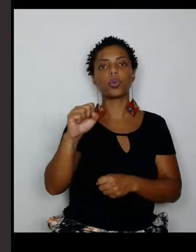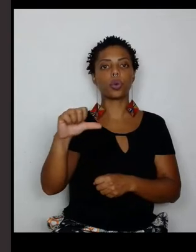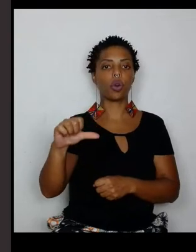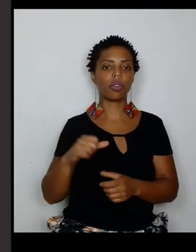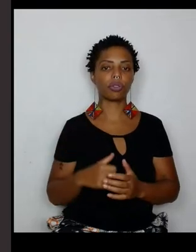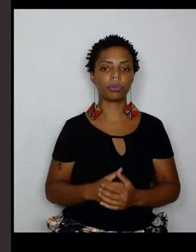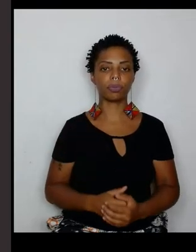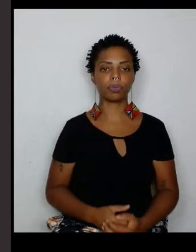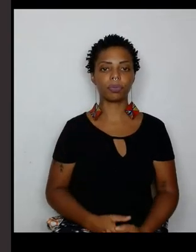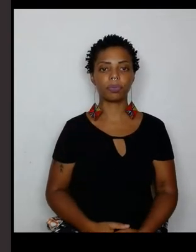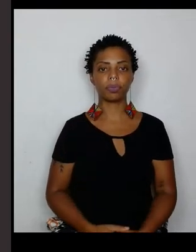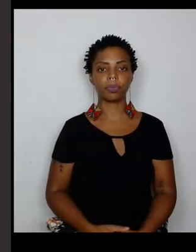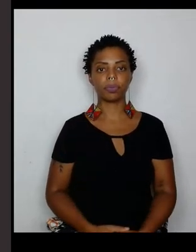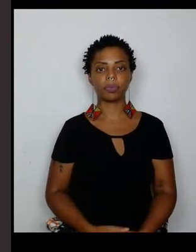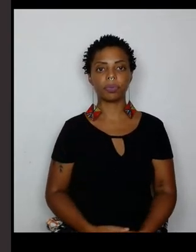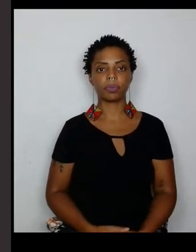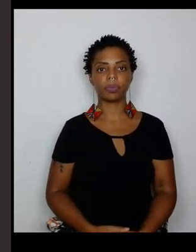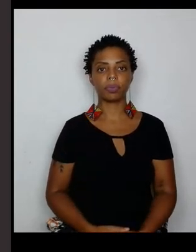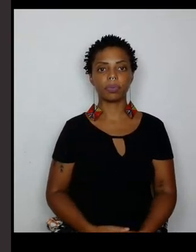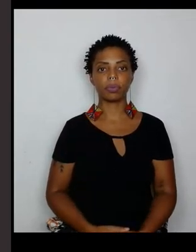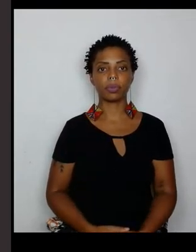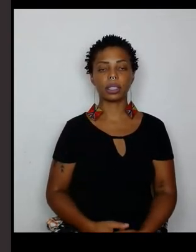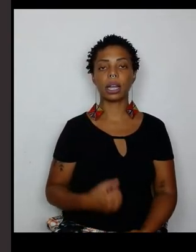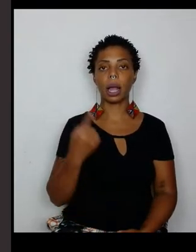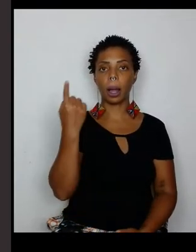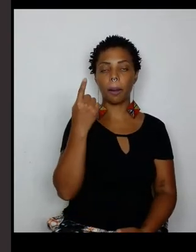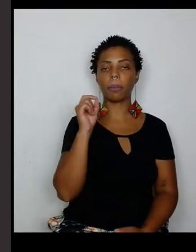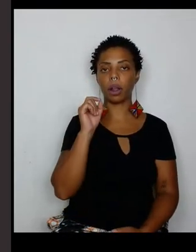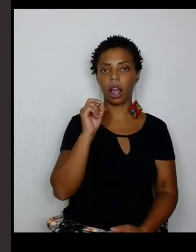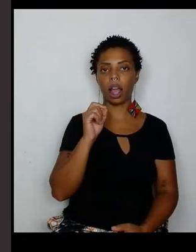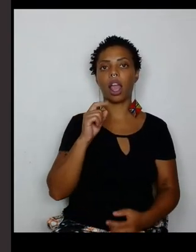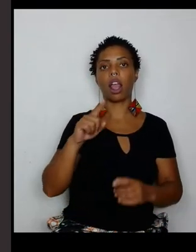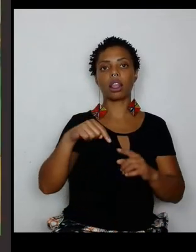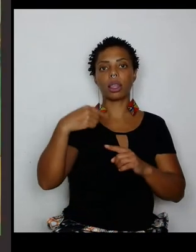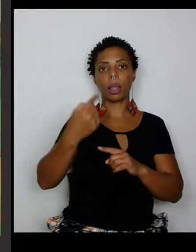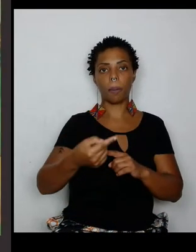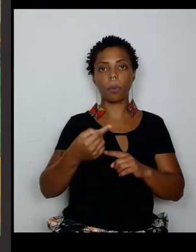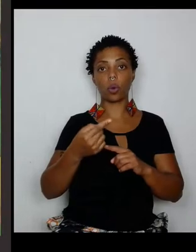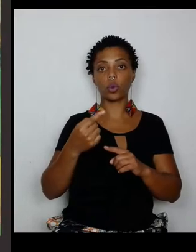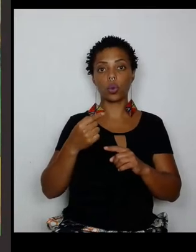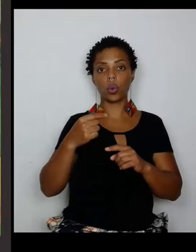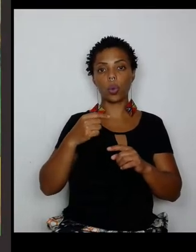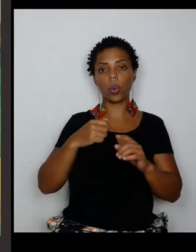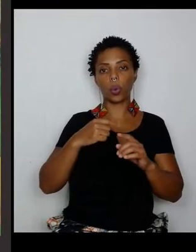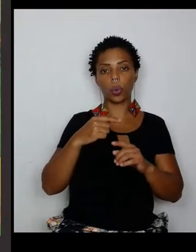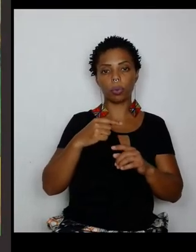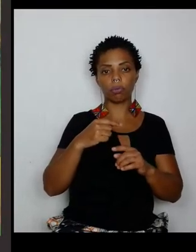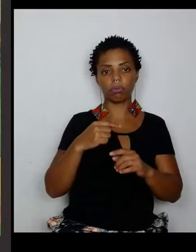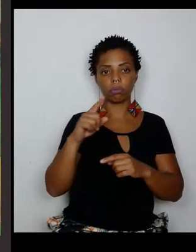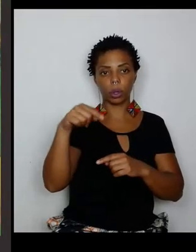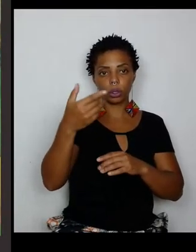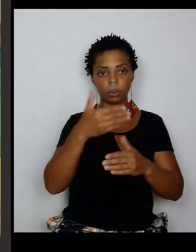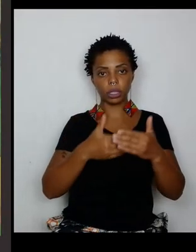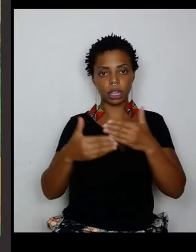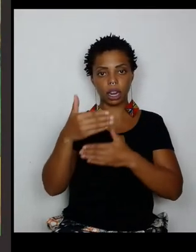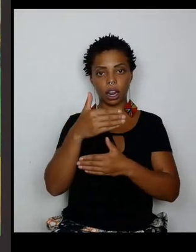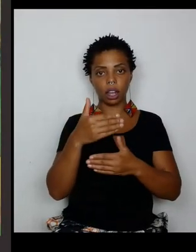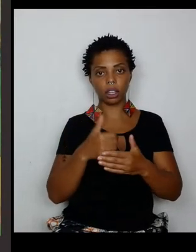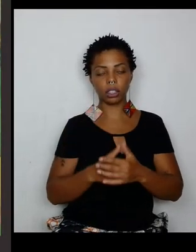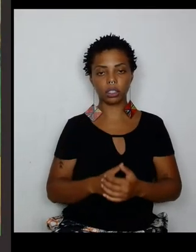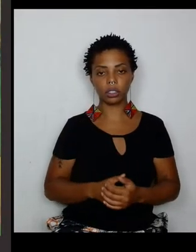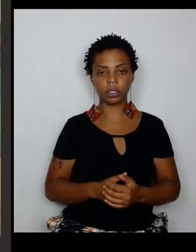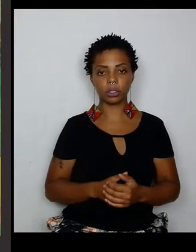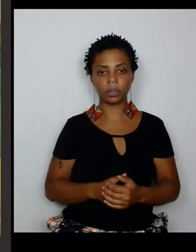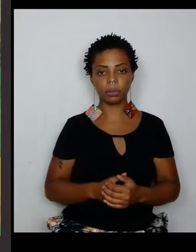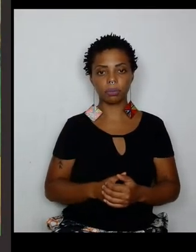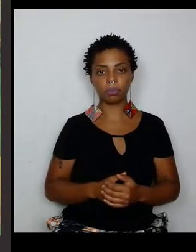picture than a bernard produced at this time next please next slide for example the wheat harvest which you see